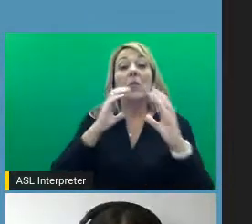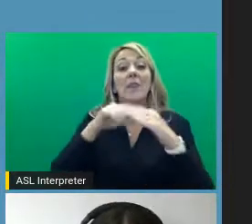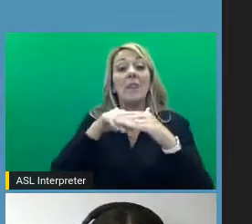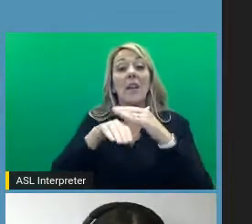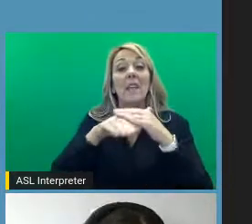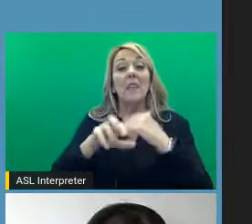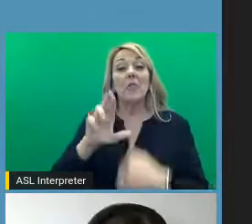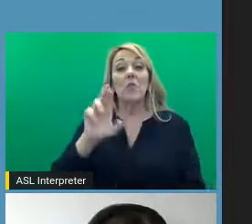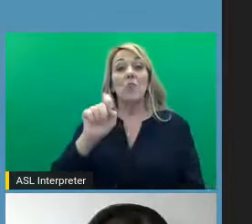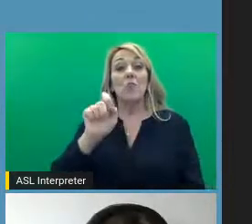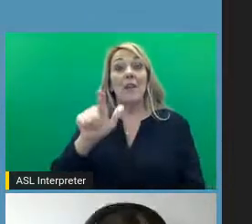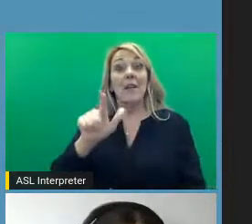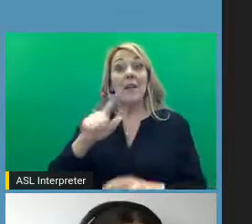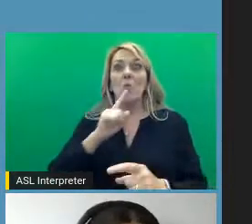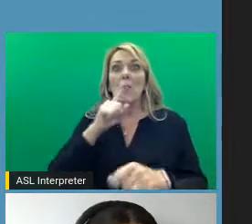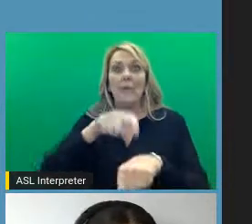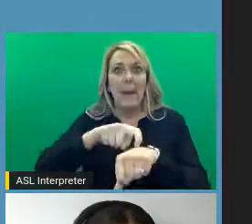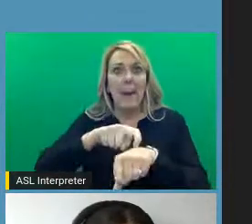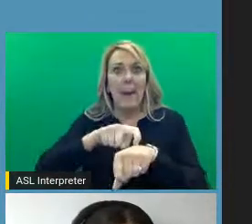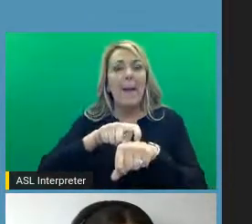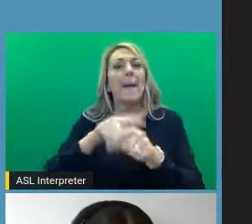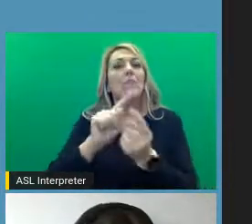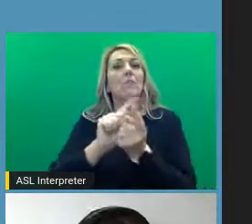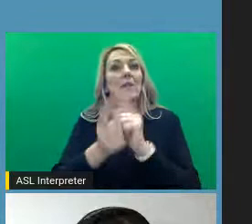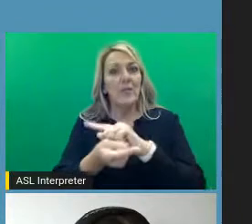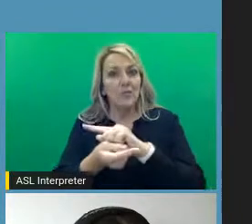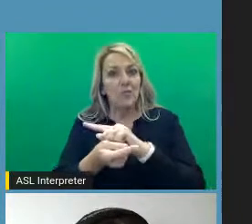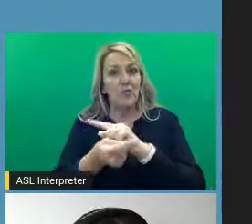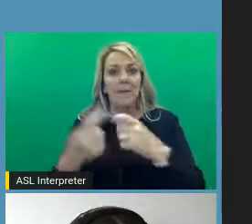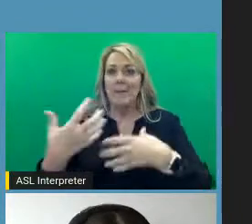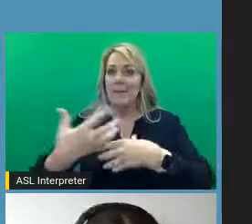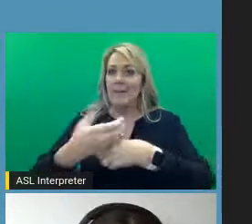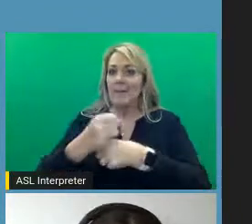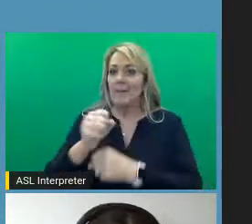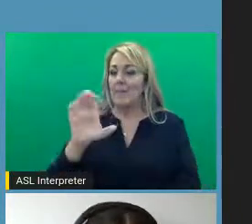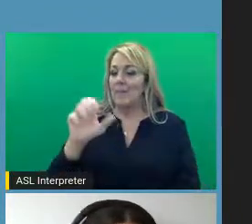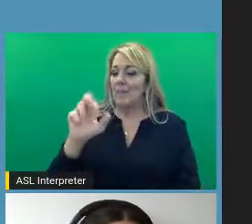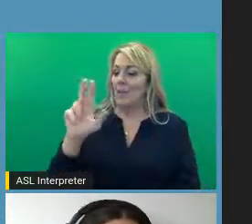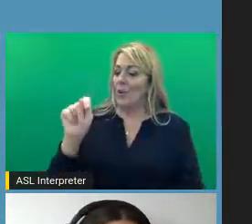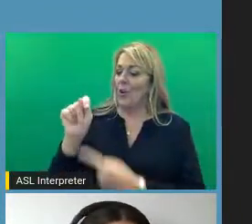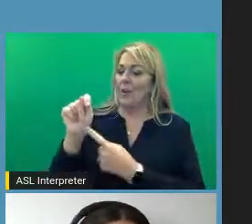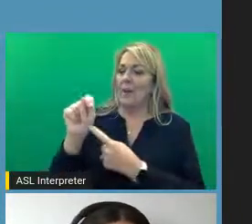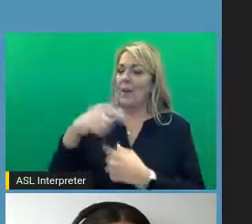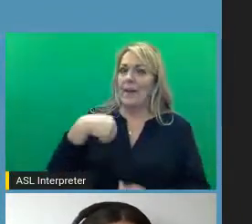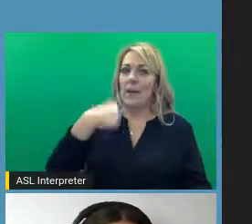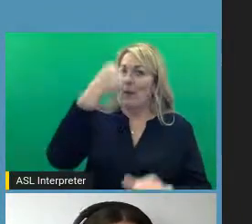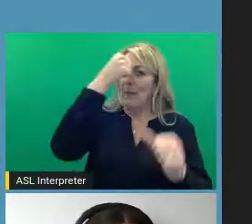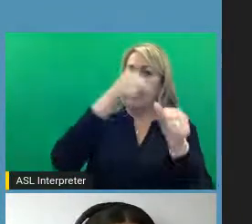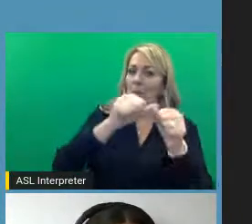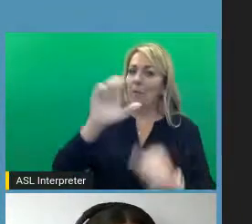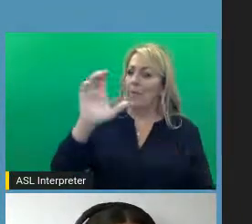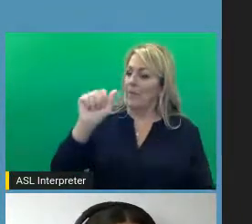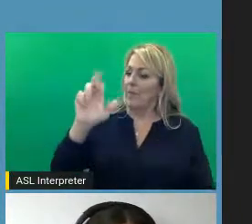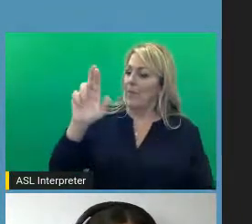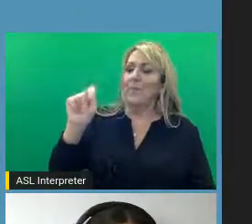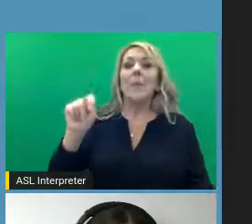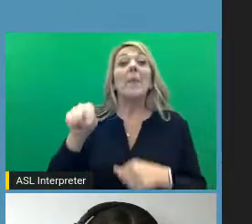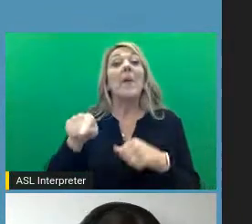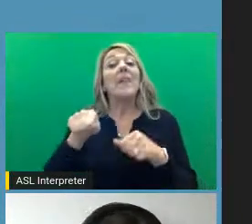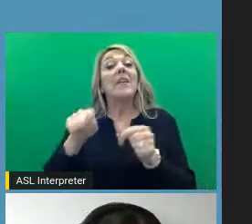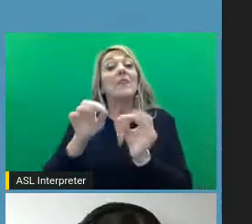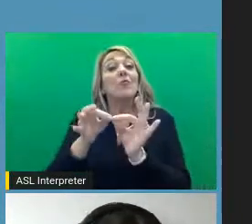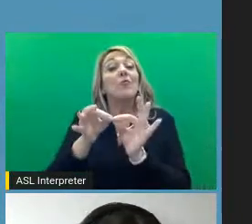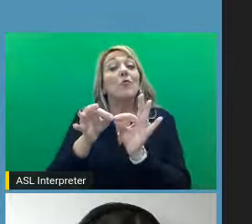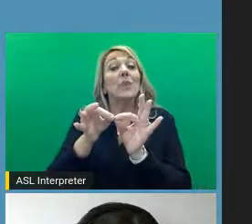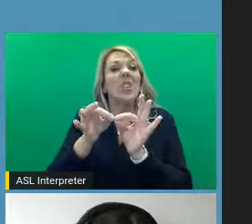Access Real-Time Translation, an acronym I have to look up all the time, is an interpretation service